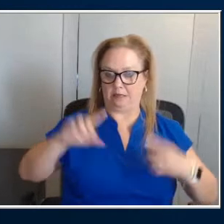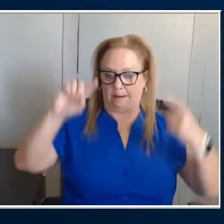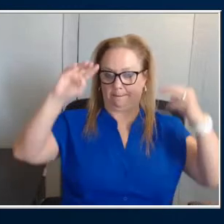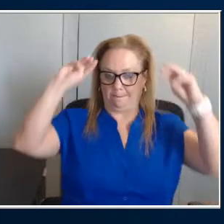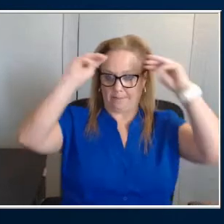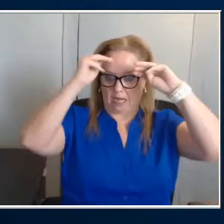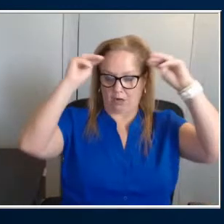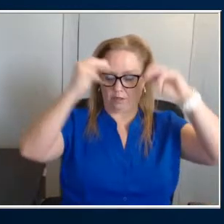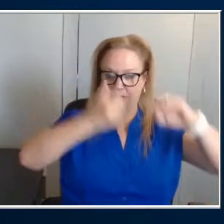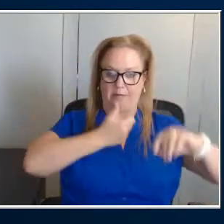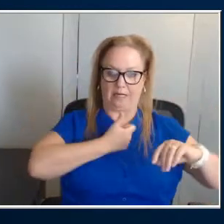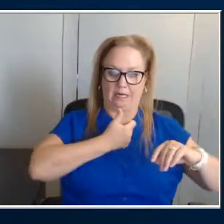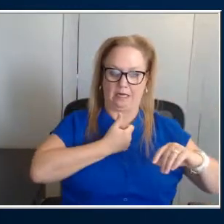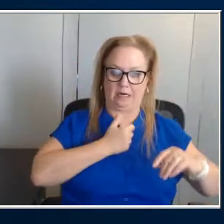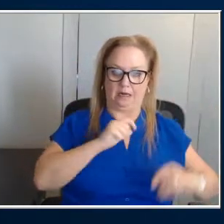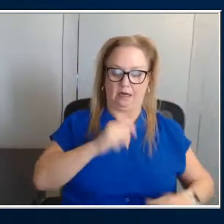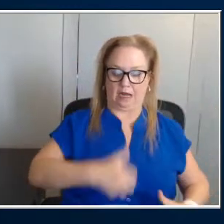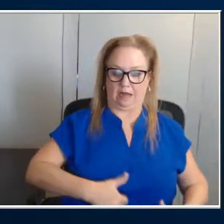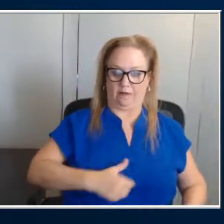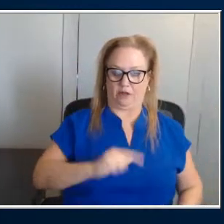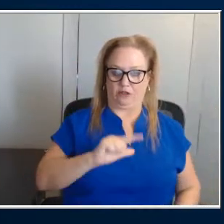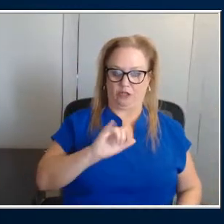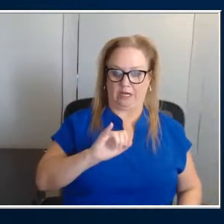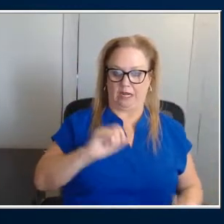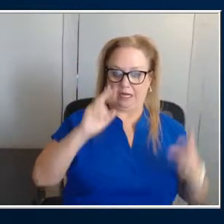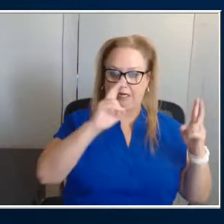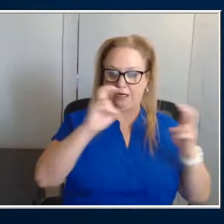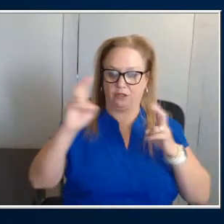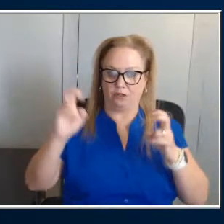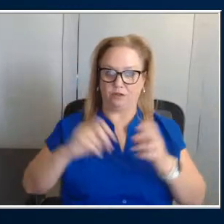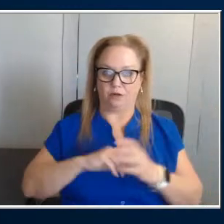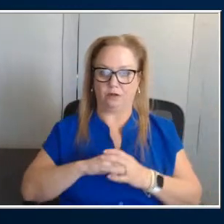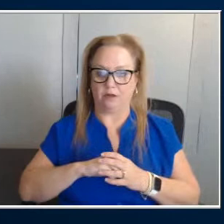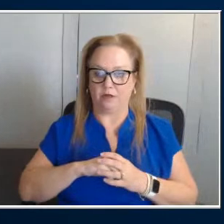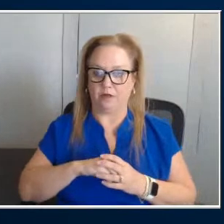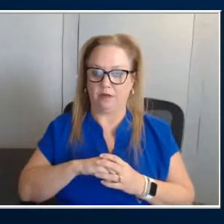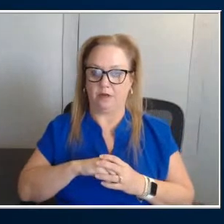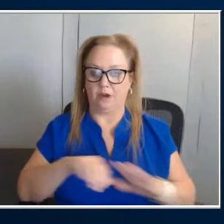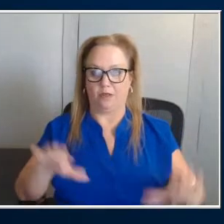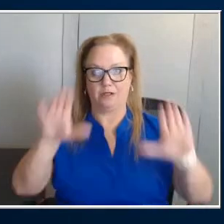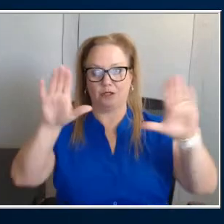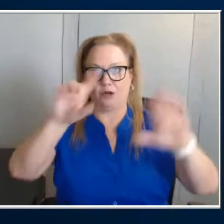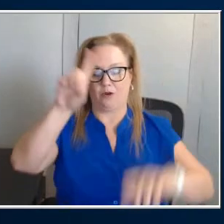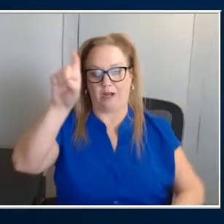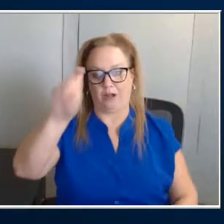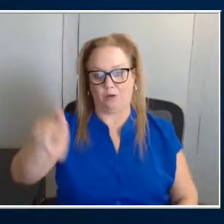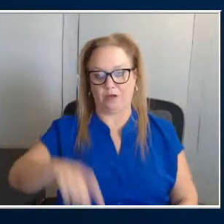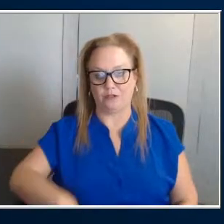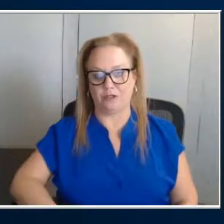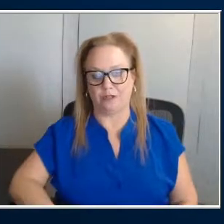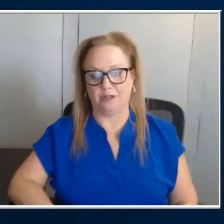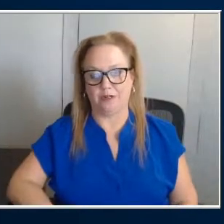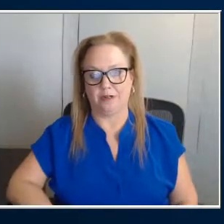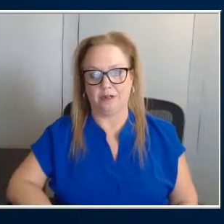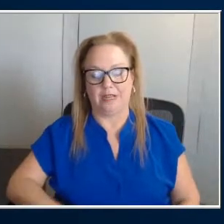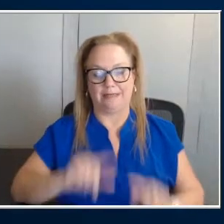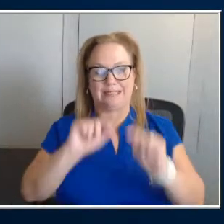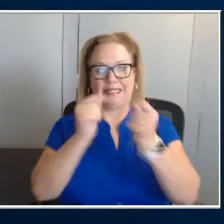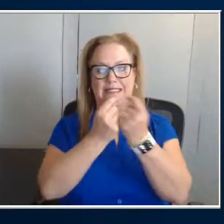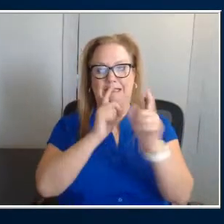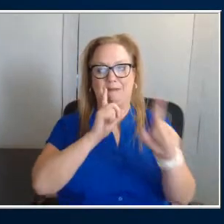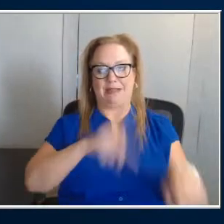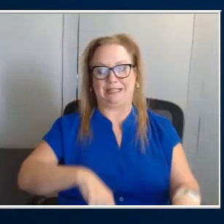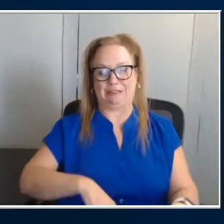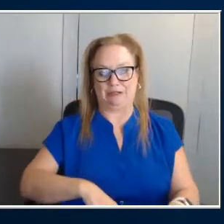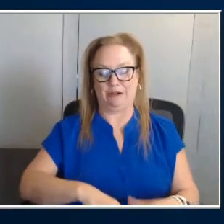I'm susceptible to GERD? Well, that is a great question. Okay. I think that's a team answer here. Yeah. What